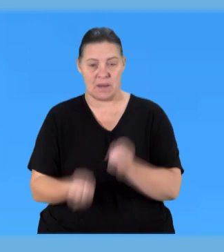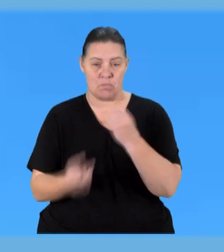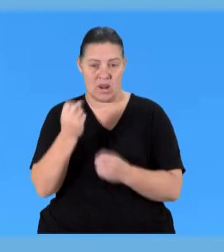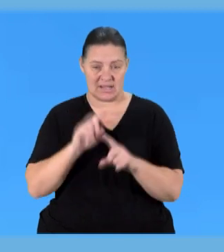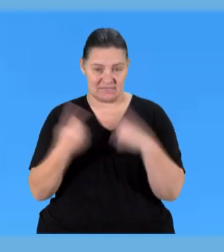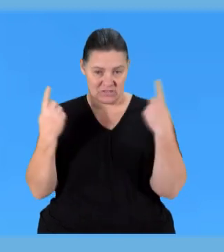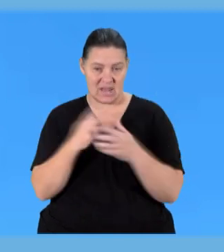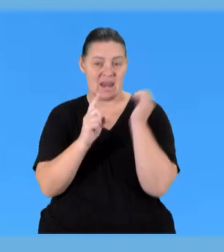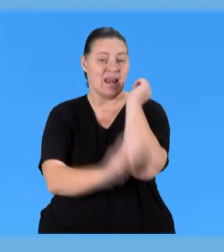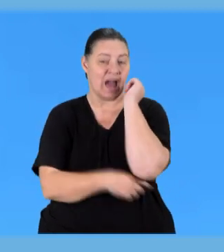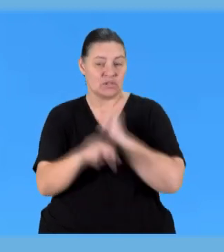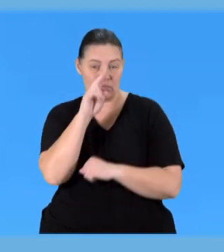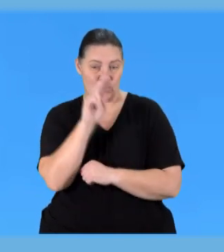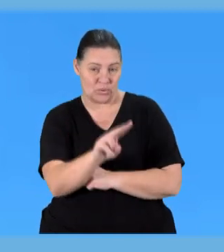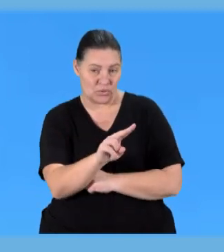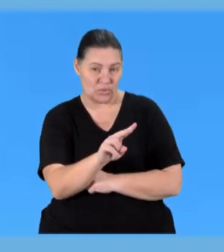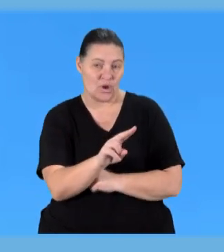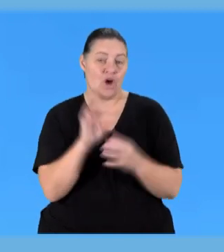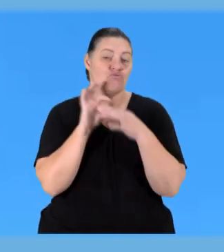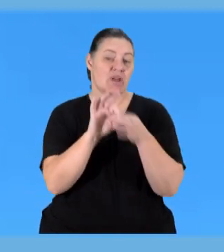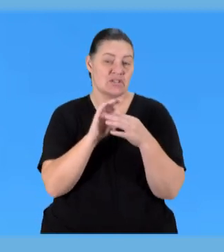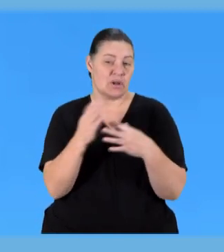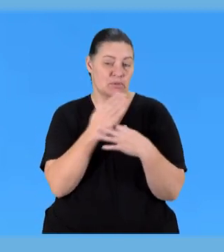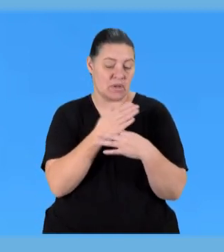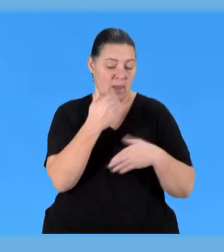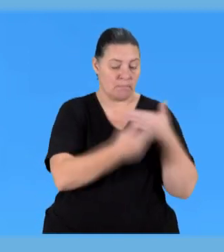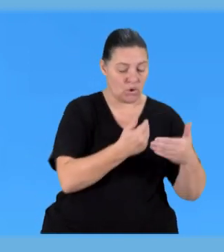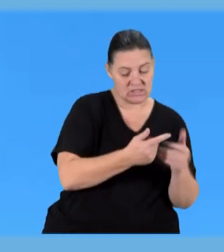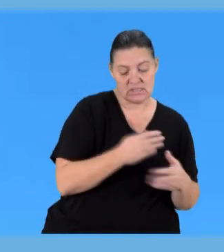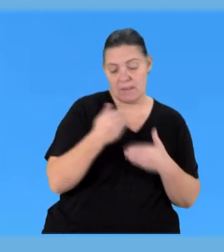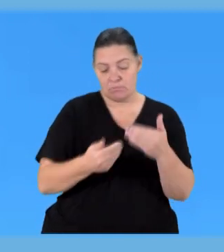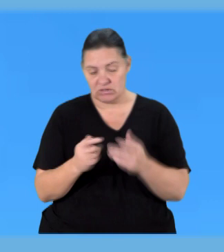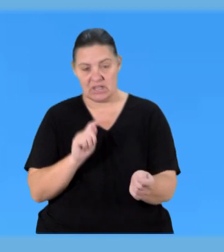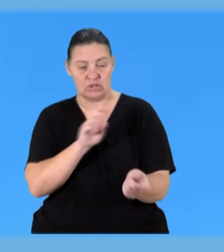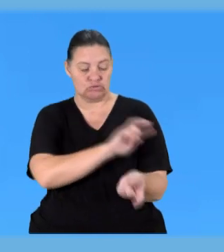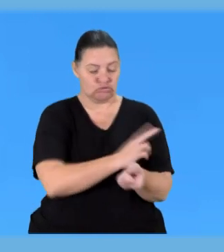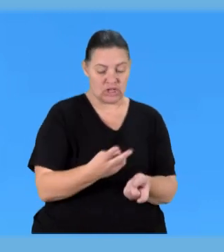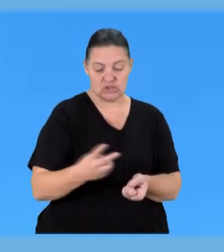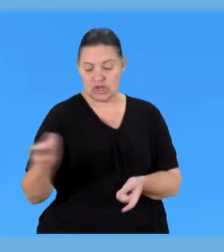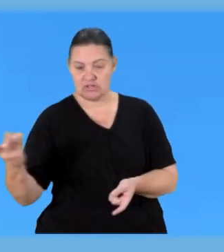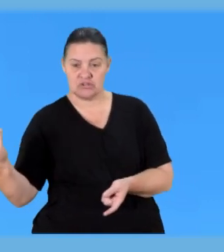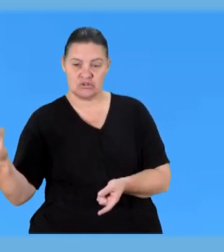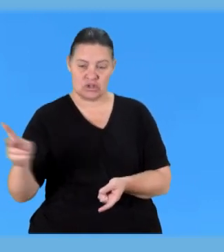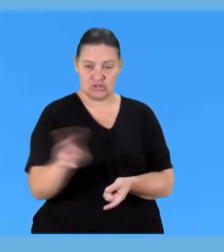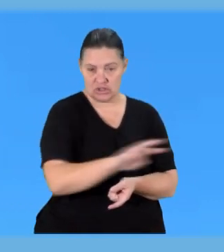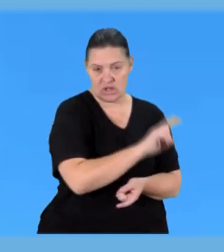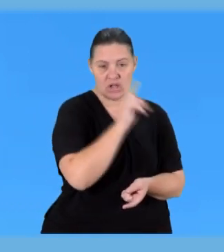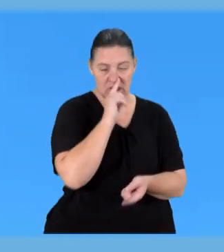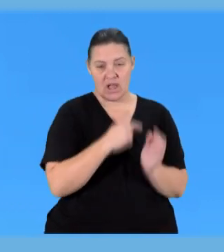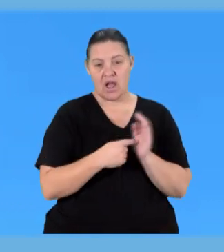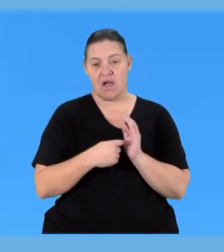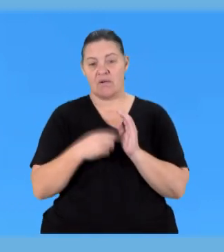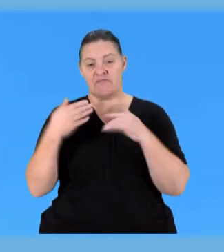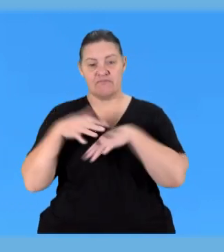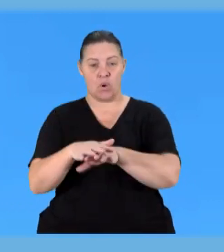versus boiling, and then lastly, we looked at the relationship between processes and the change of state, whereby now we're looking at the